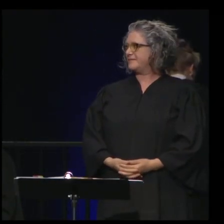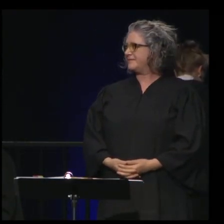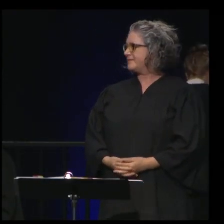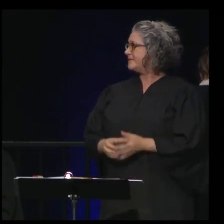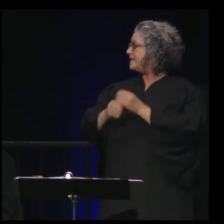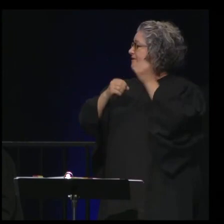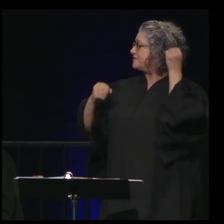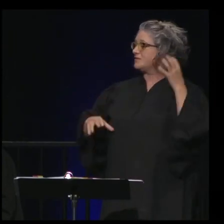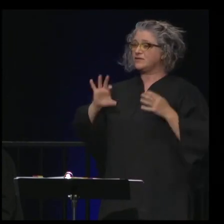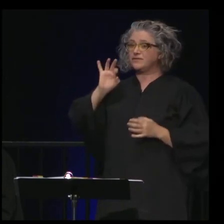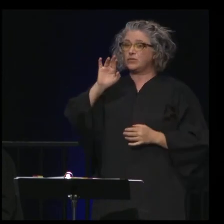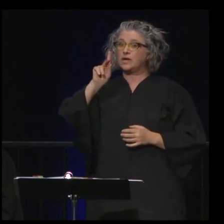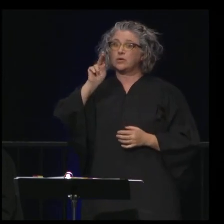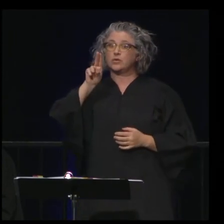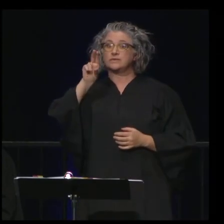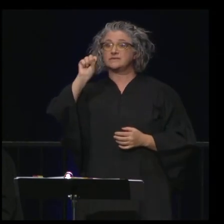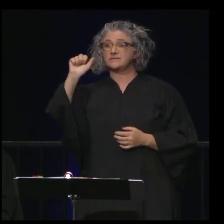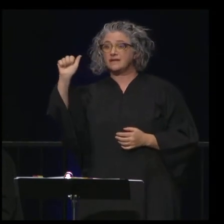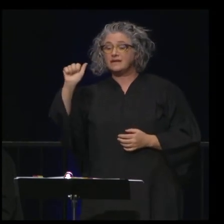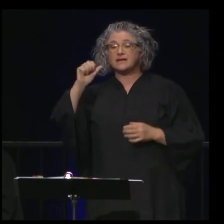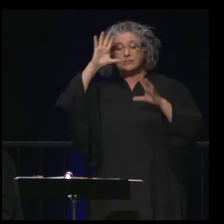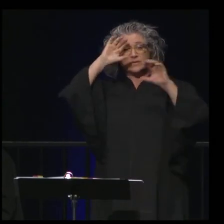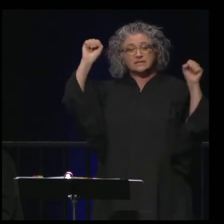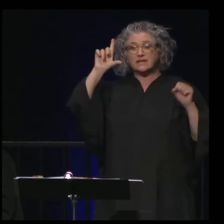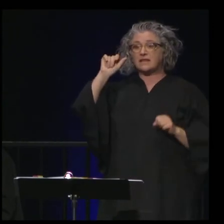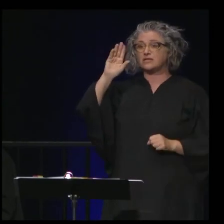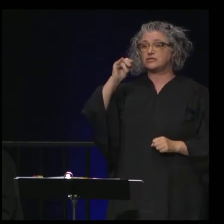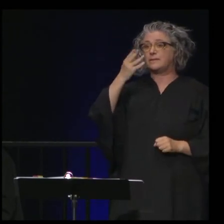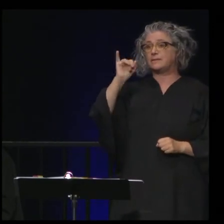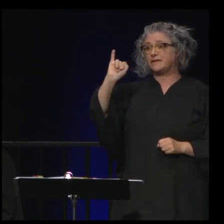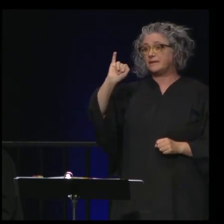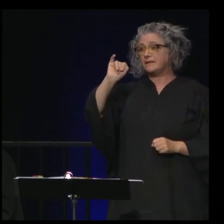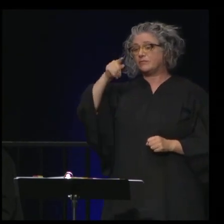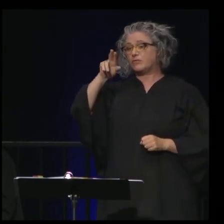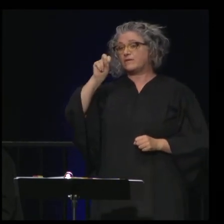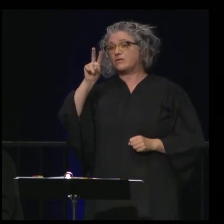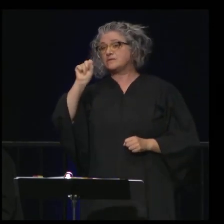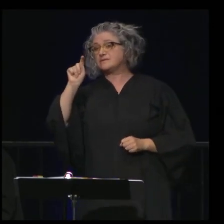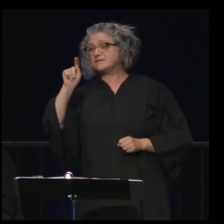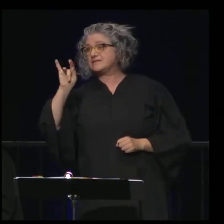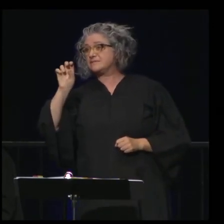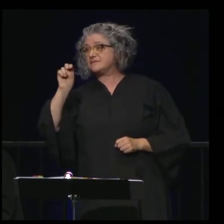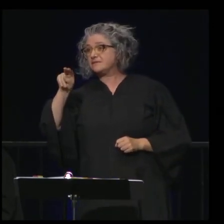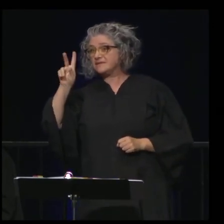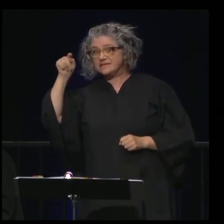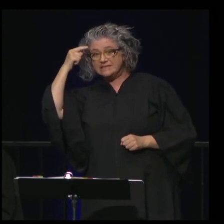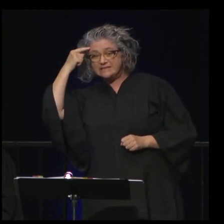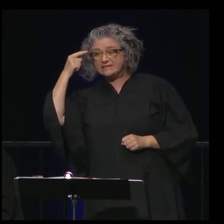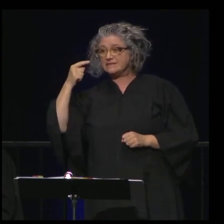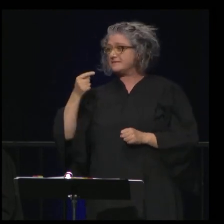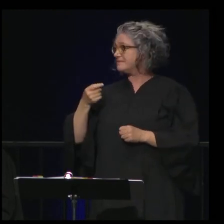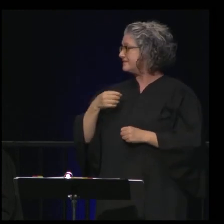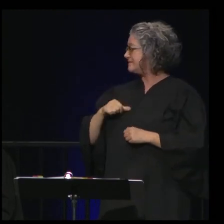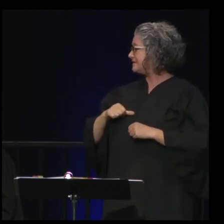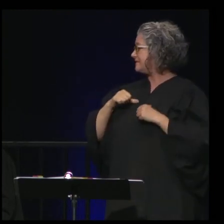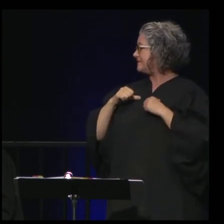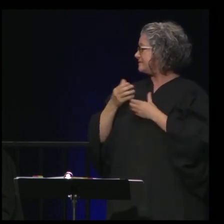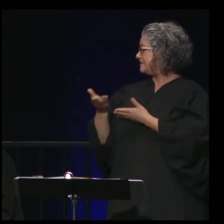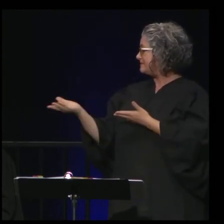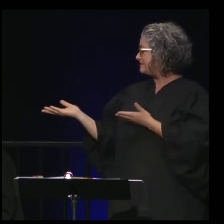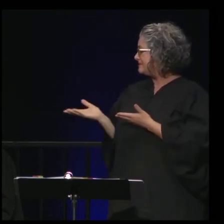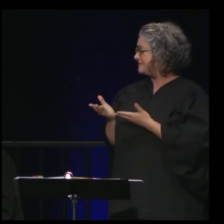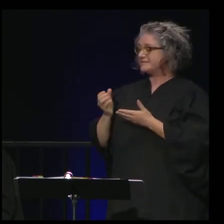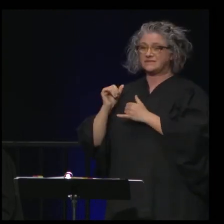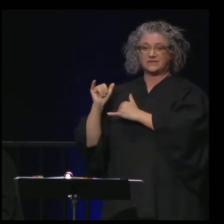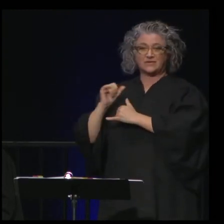Chancellor Fukakusa, President Lachemi, Provost Simpson, deans, esteemed colleagues, and